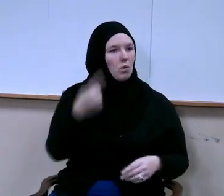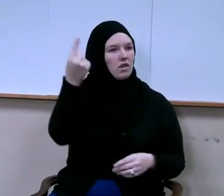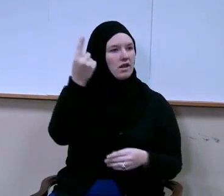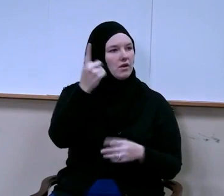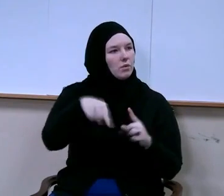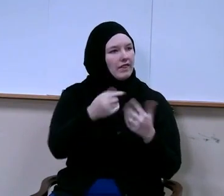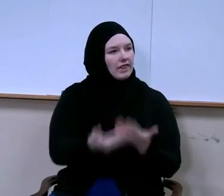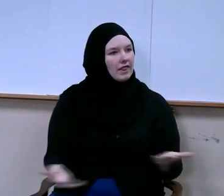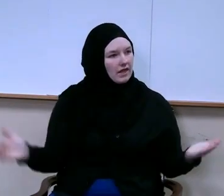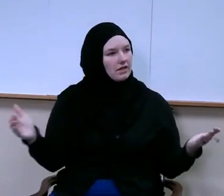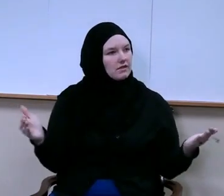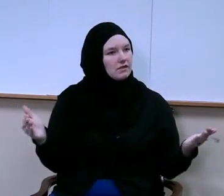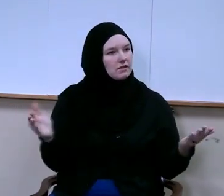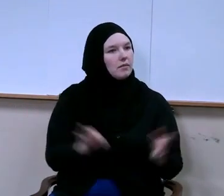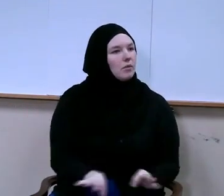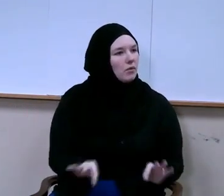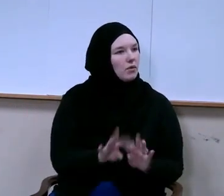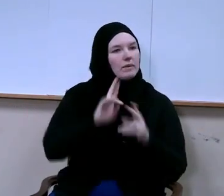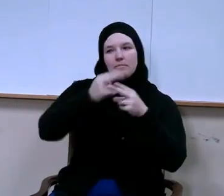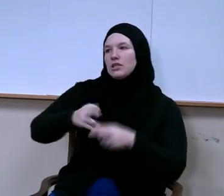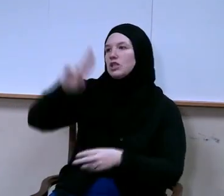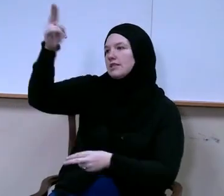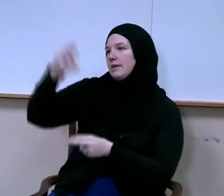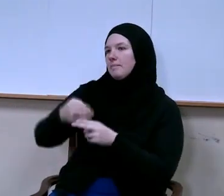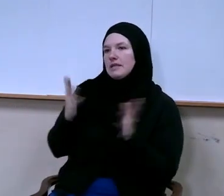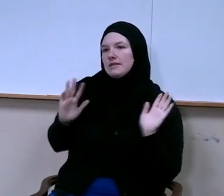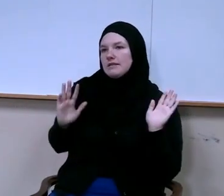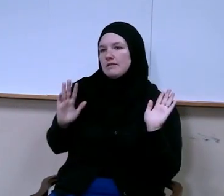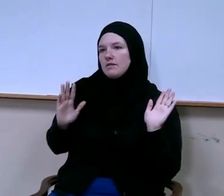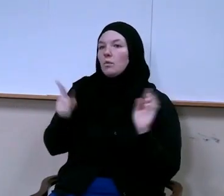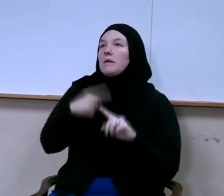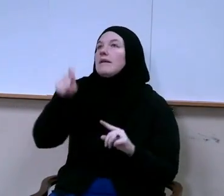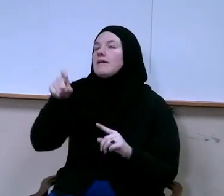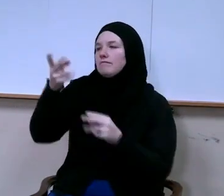when things matter and warrant that we mention His name?